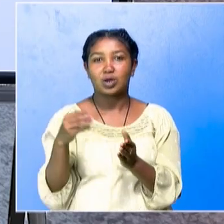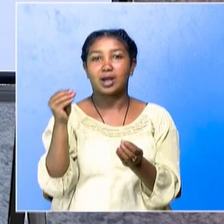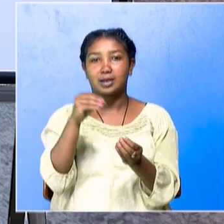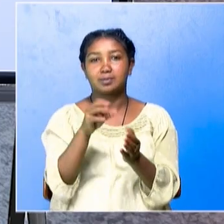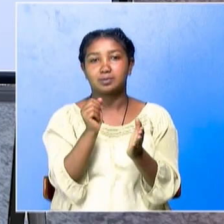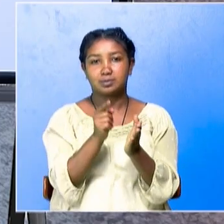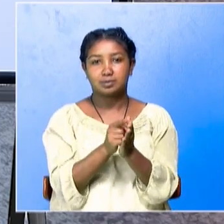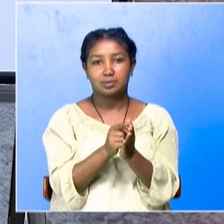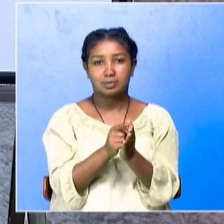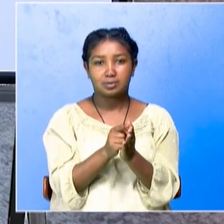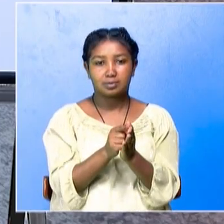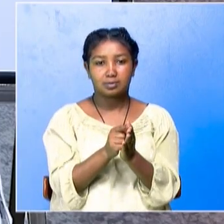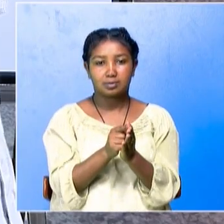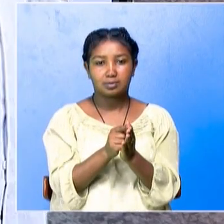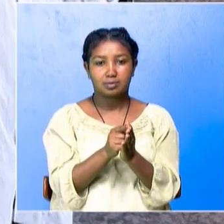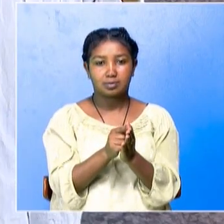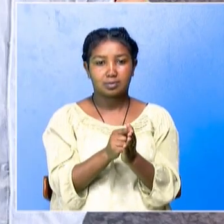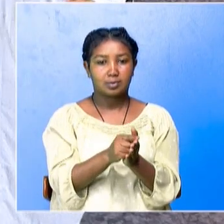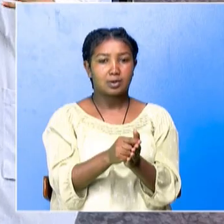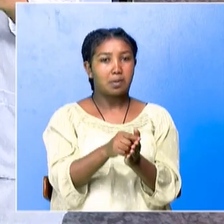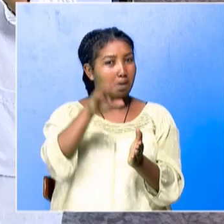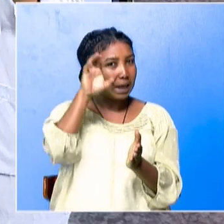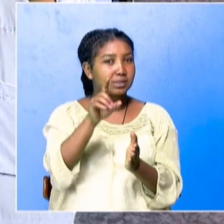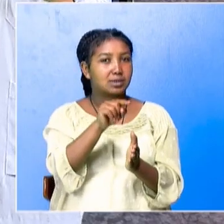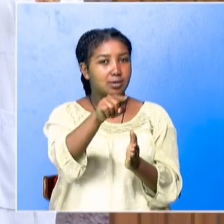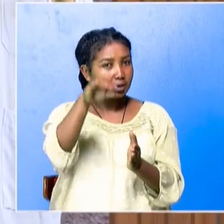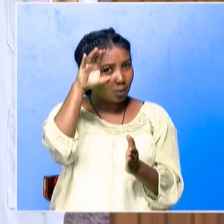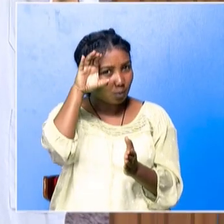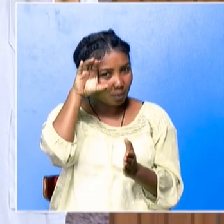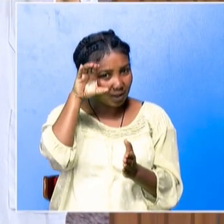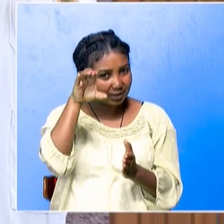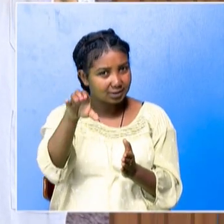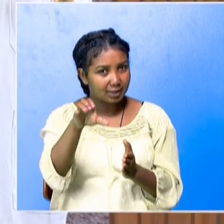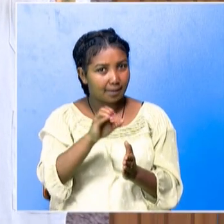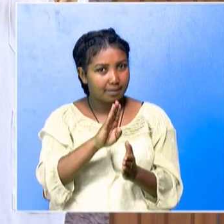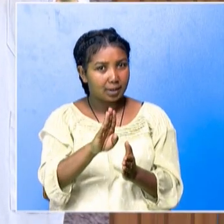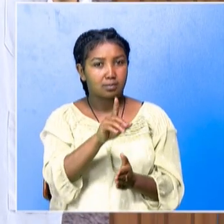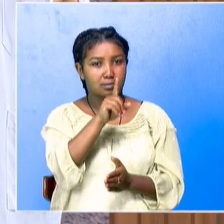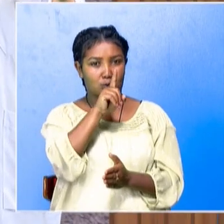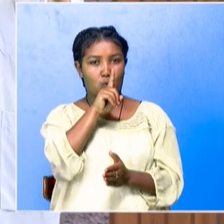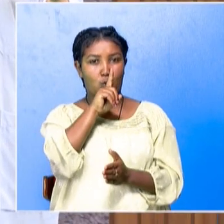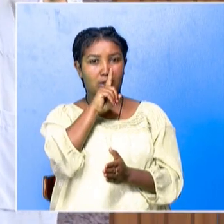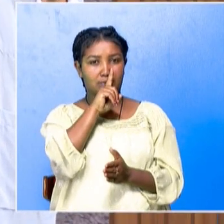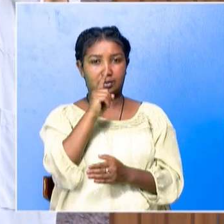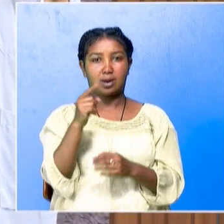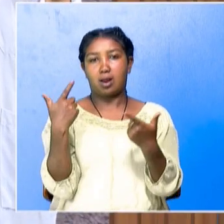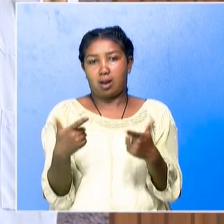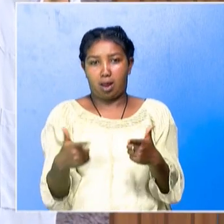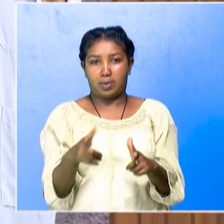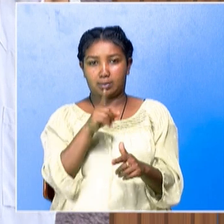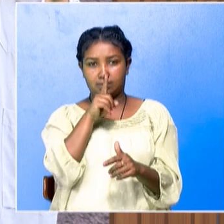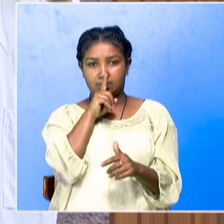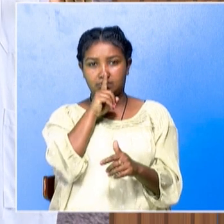some example like for must, for example, you must be quiet in the library. You must